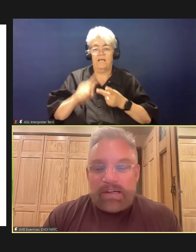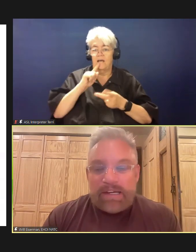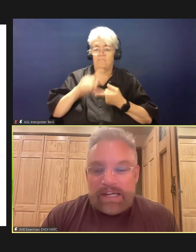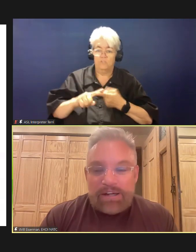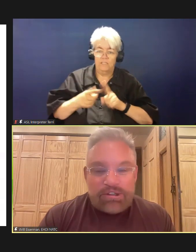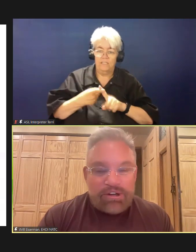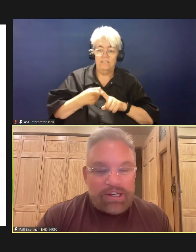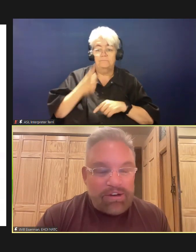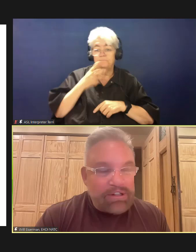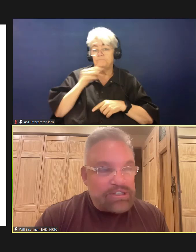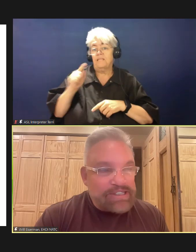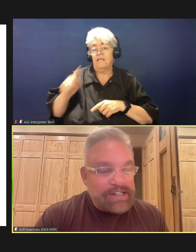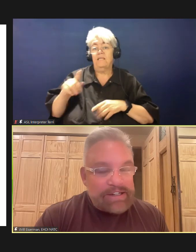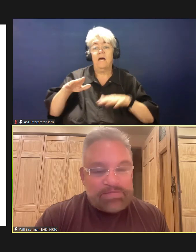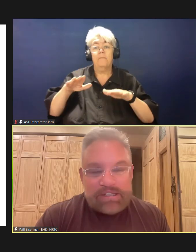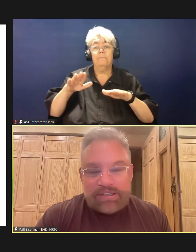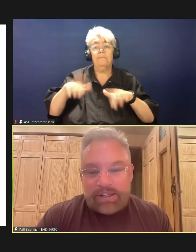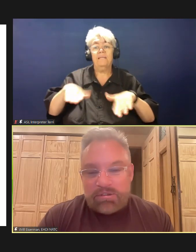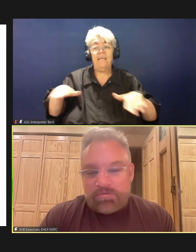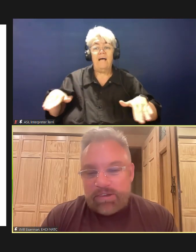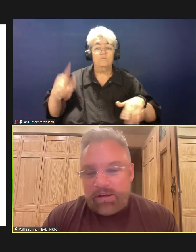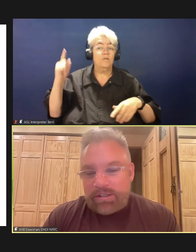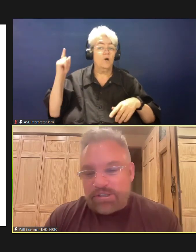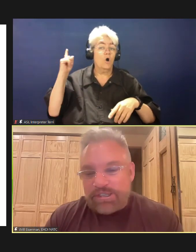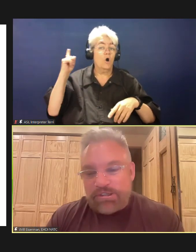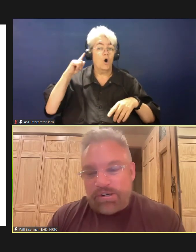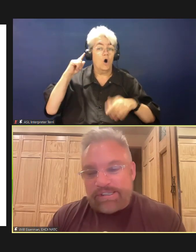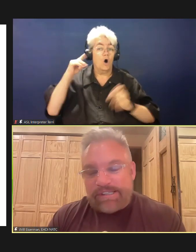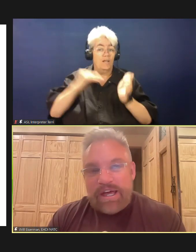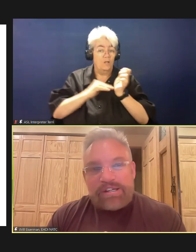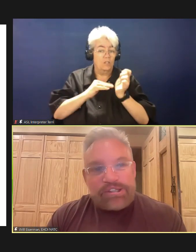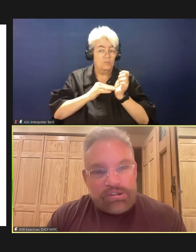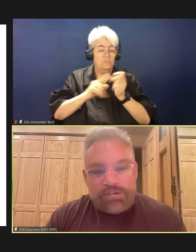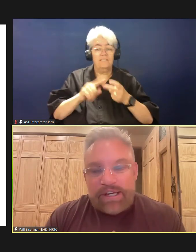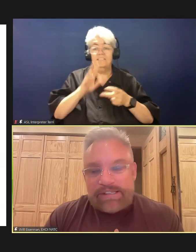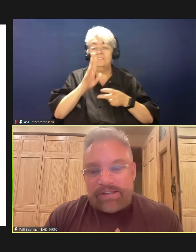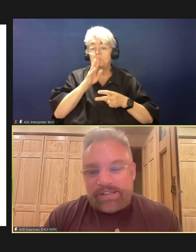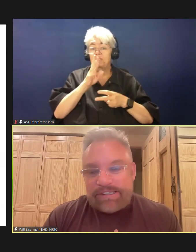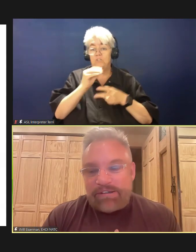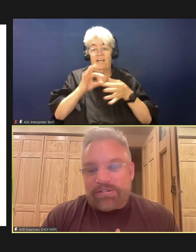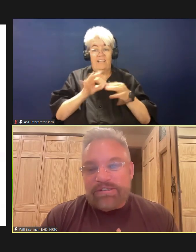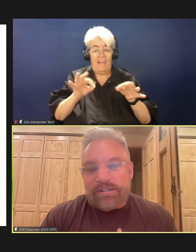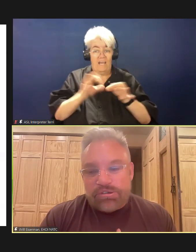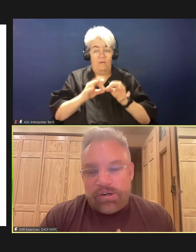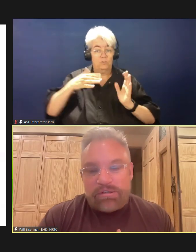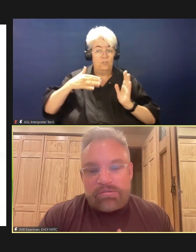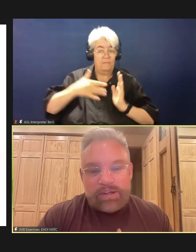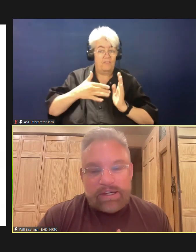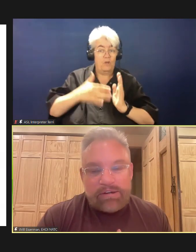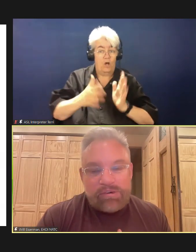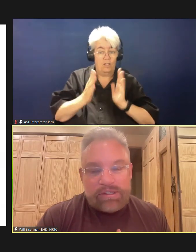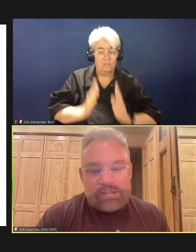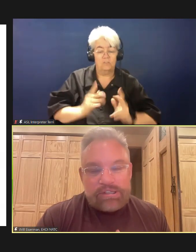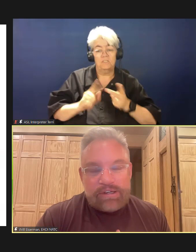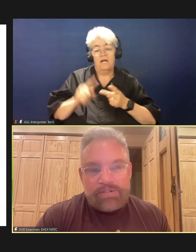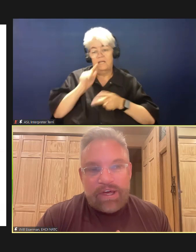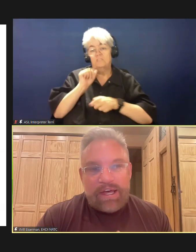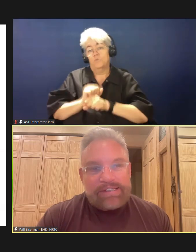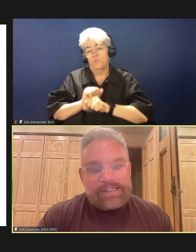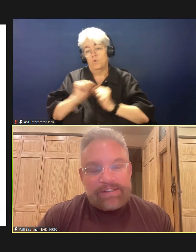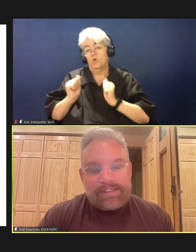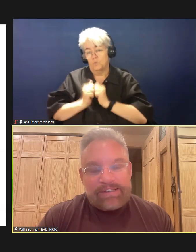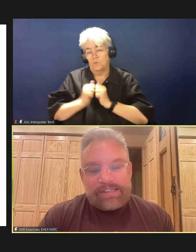a pediatric audiologist and a speech language pathologist who has served as a consultant and trainer with the ECHO